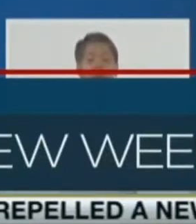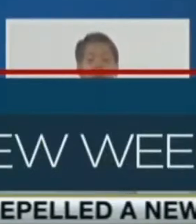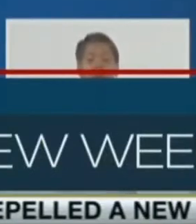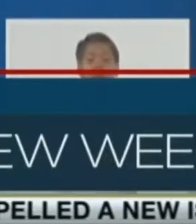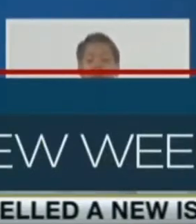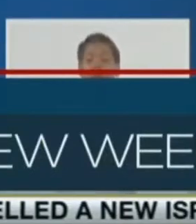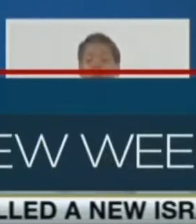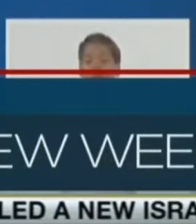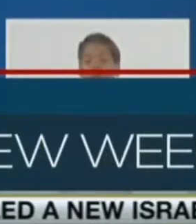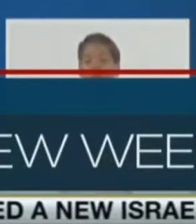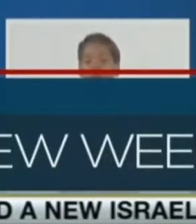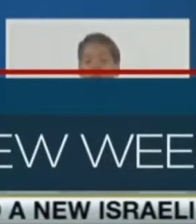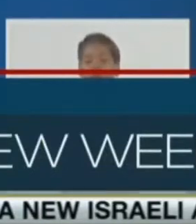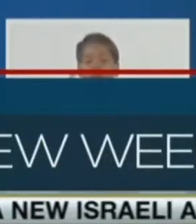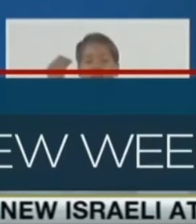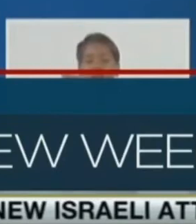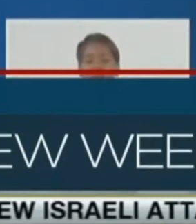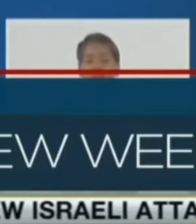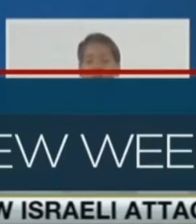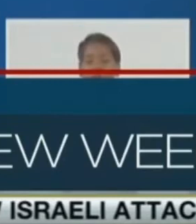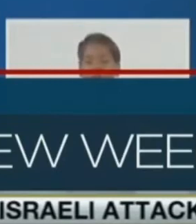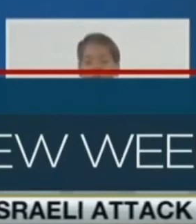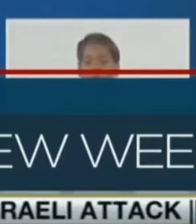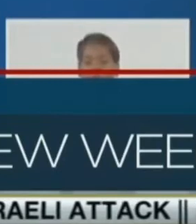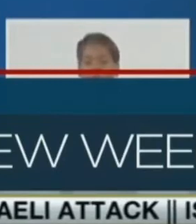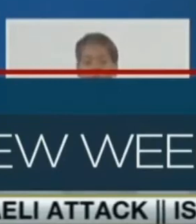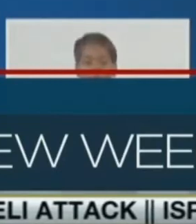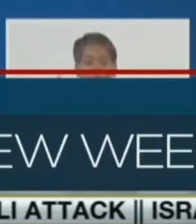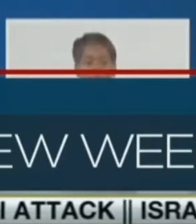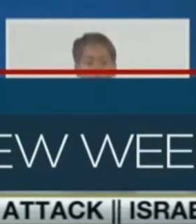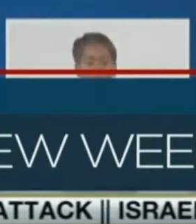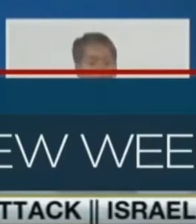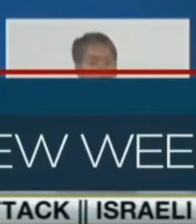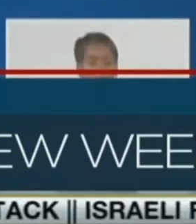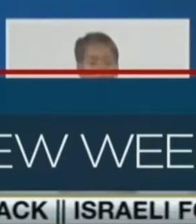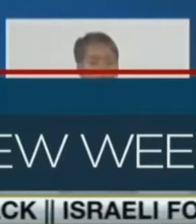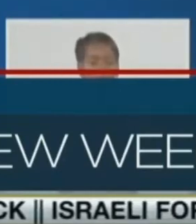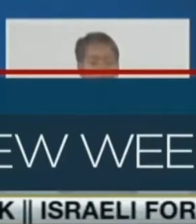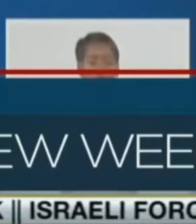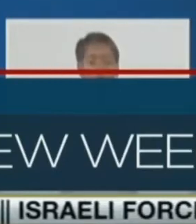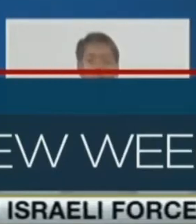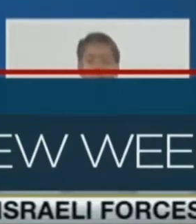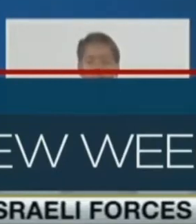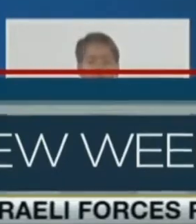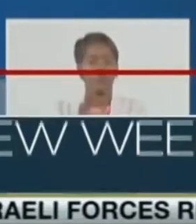there will be an exchange with the WHO and the Pan American Health Organization experts.